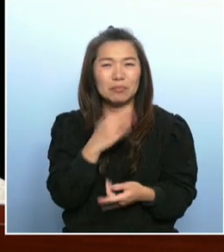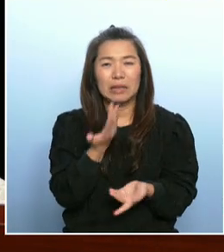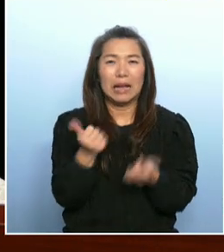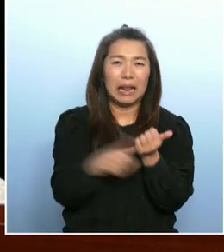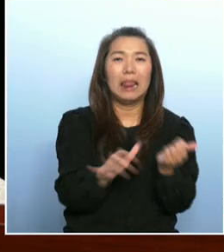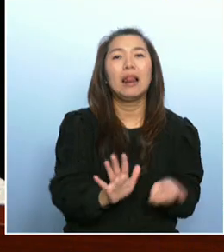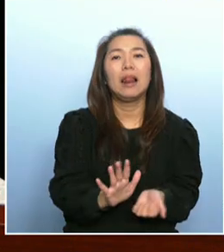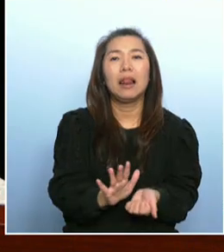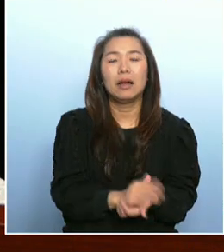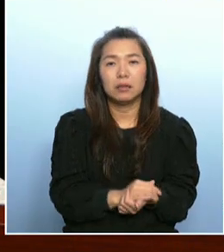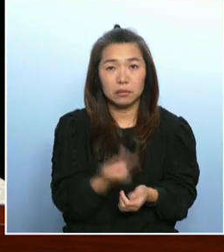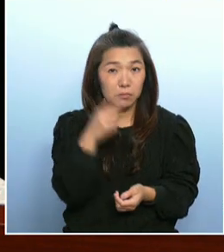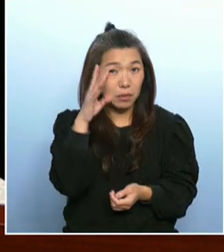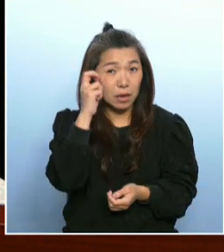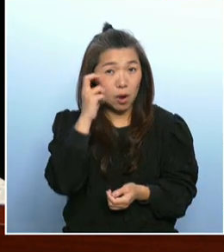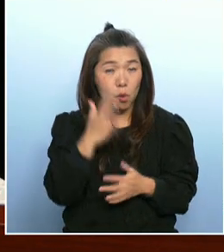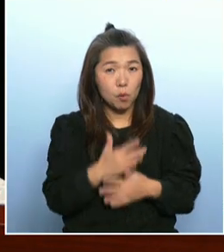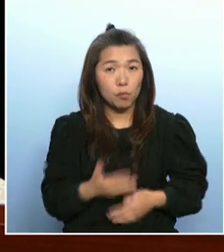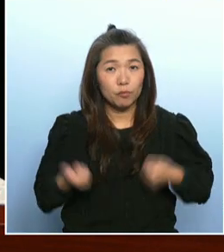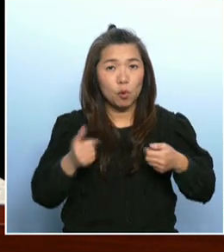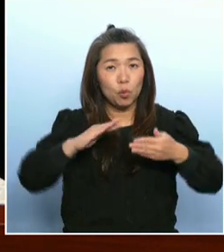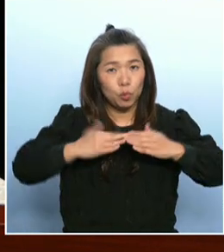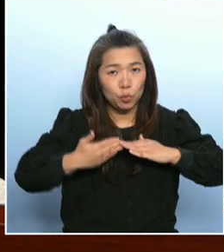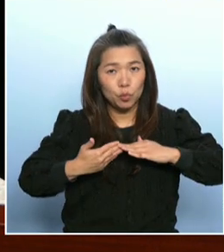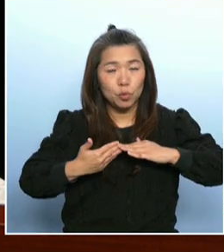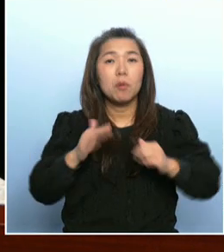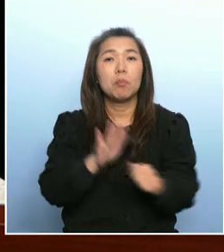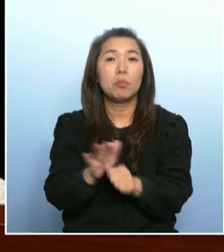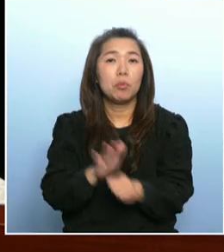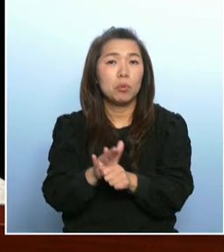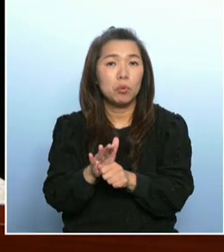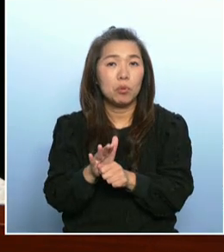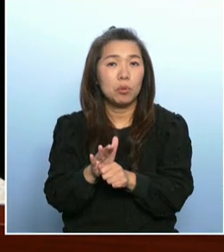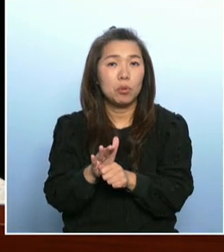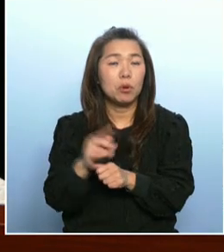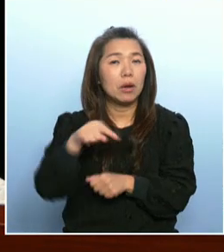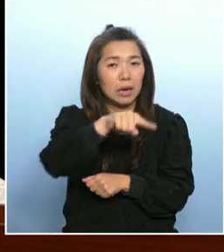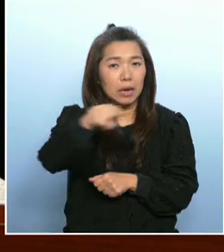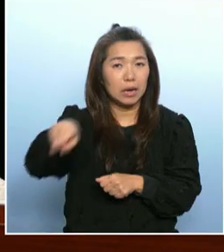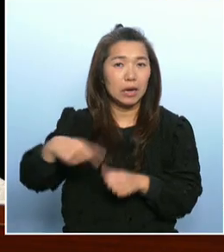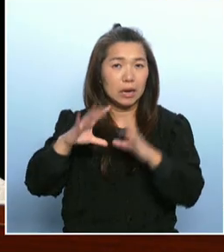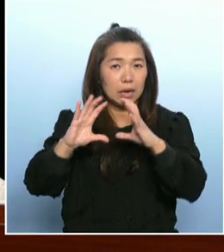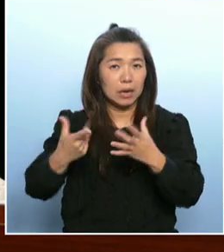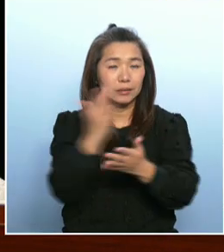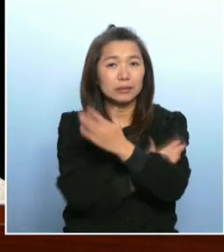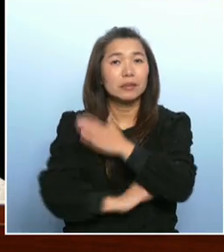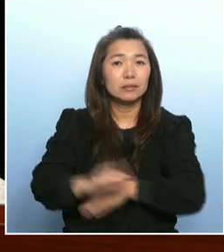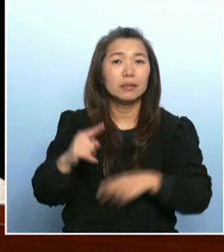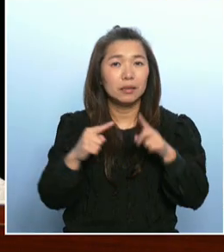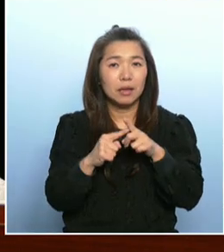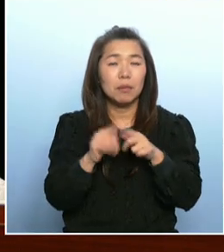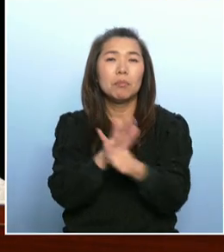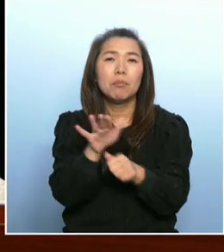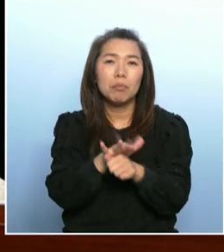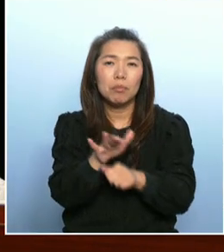on time-limited funds offered in the community. Should we, say, offer rehabilitation vouchers